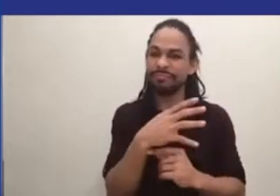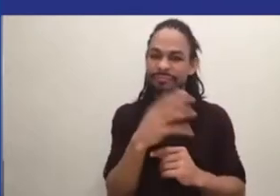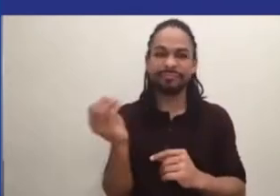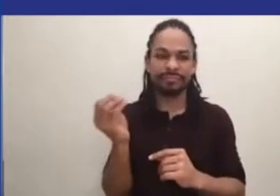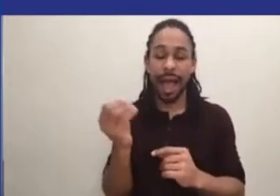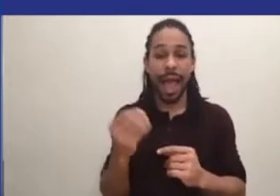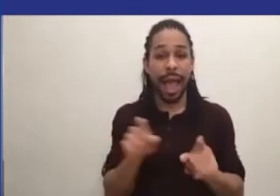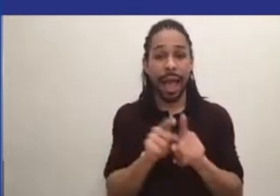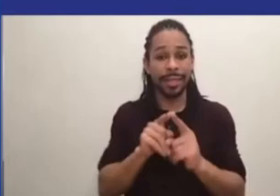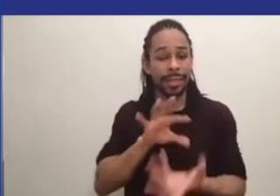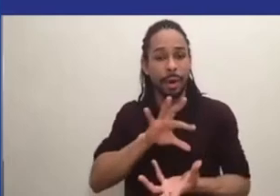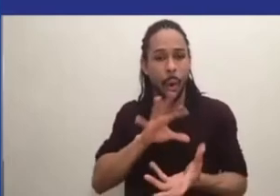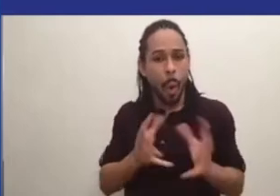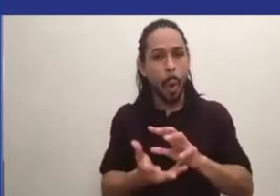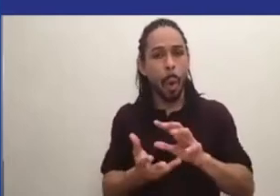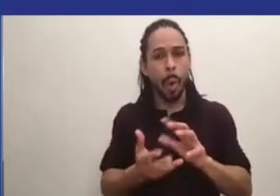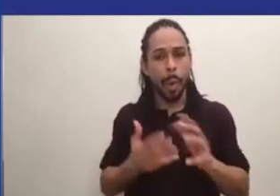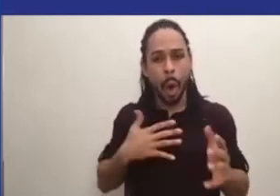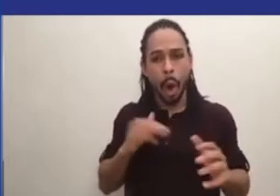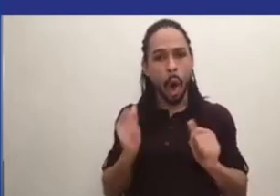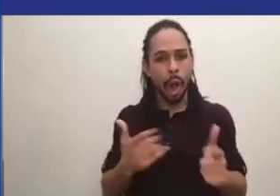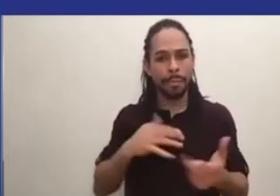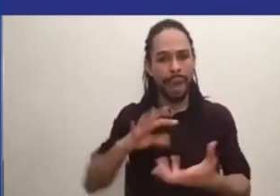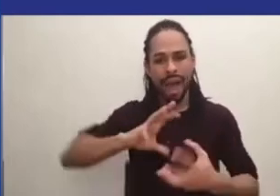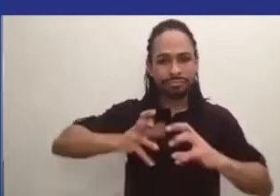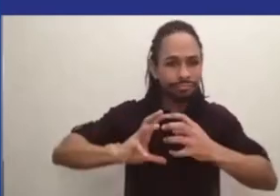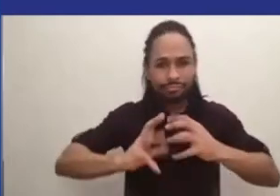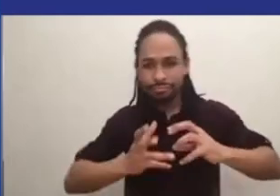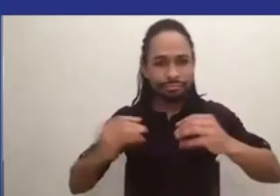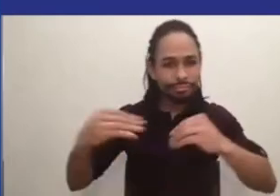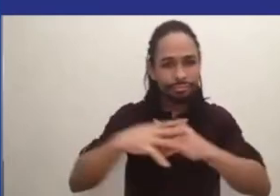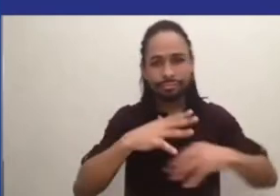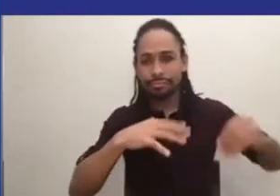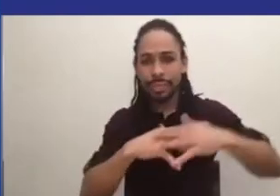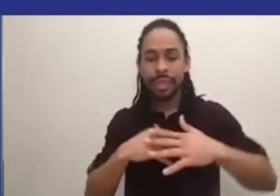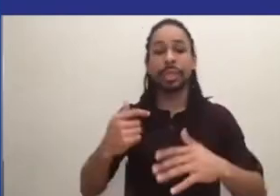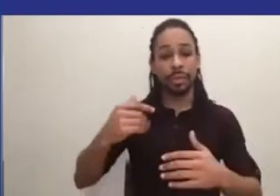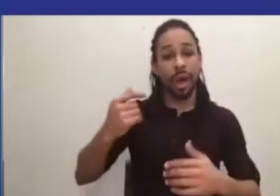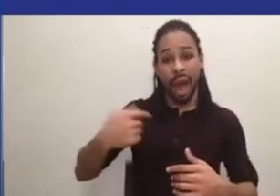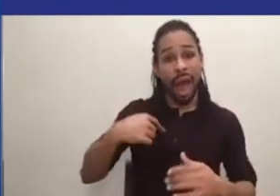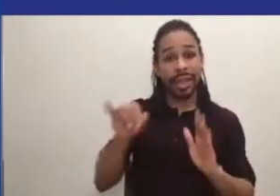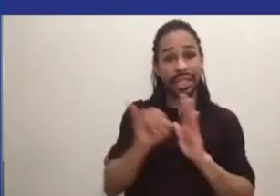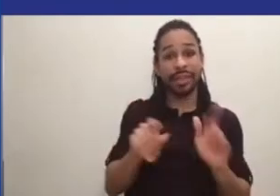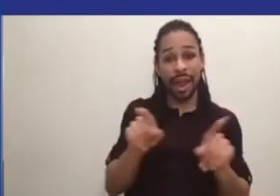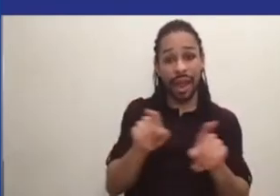a Puerto Rican Latinx flamenco dancer.